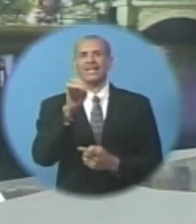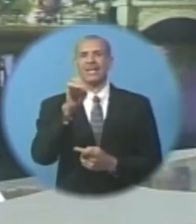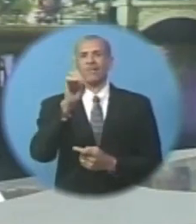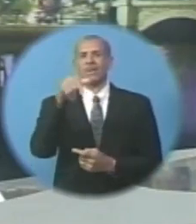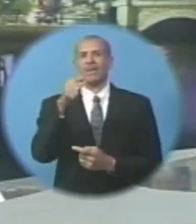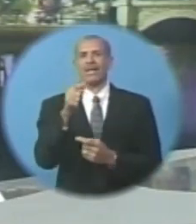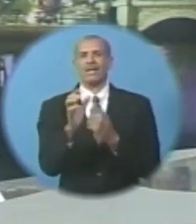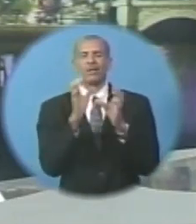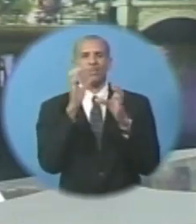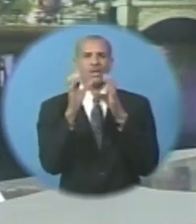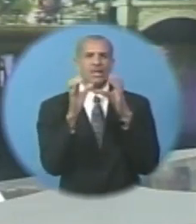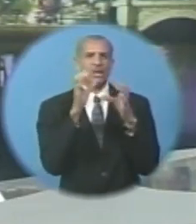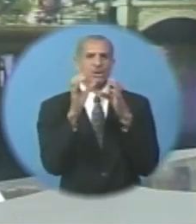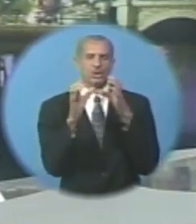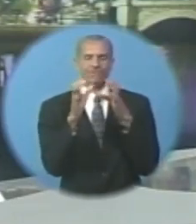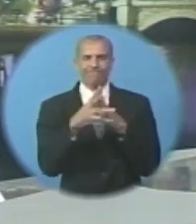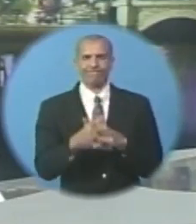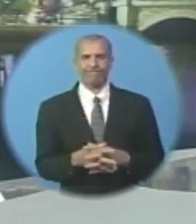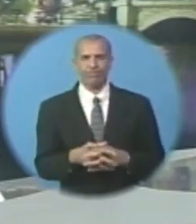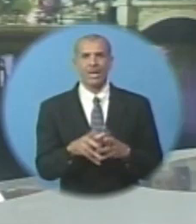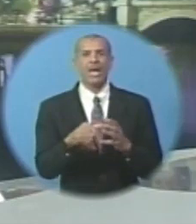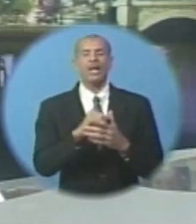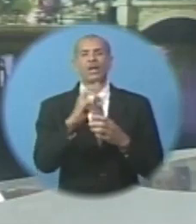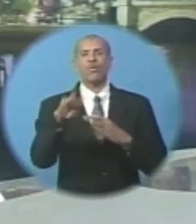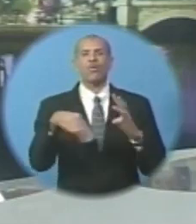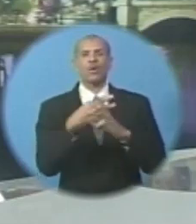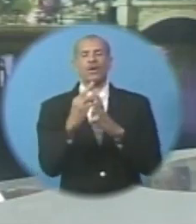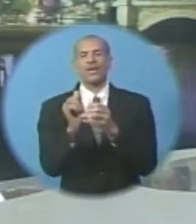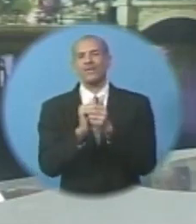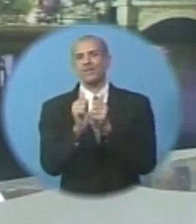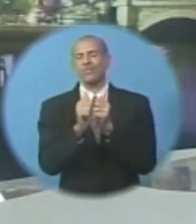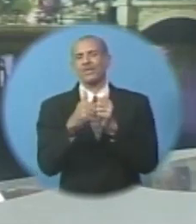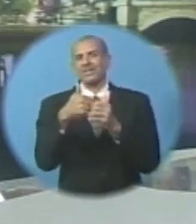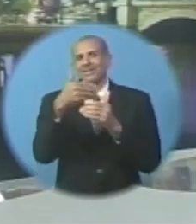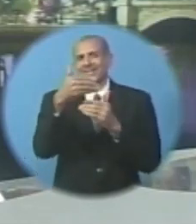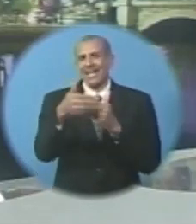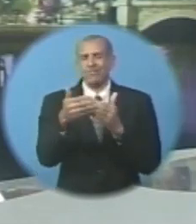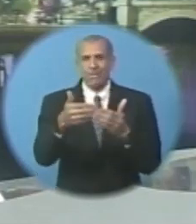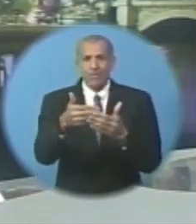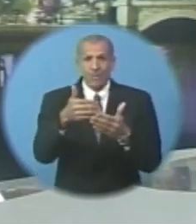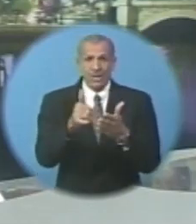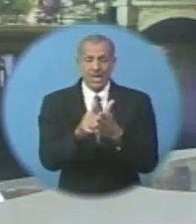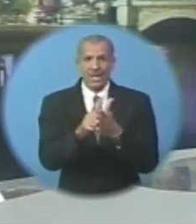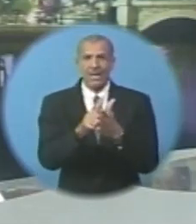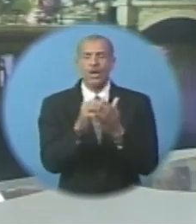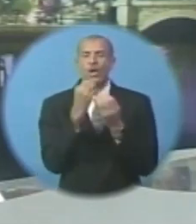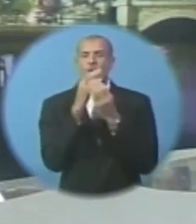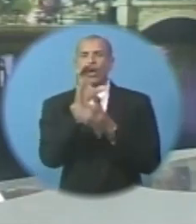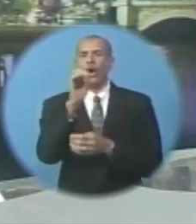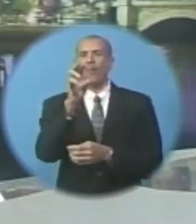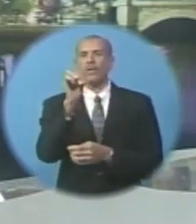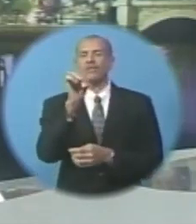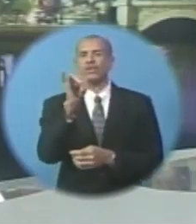to communicate. A peek into the world of sports is just ahead, but before we get there, here's a tip from Cooperators General Insurance.